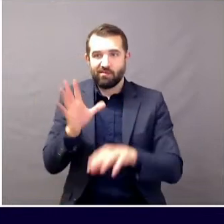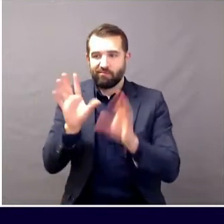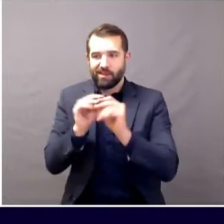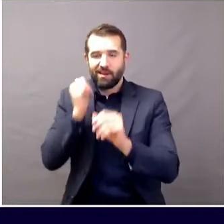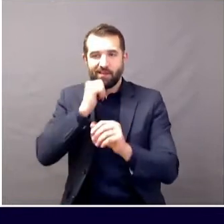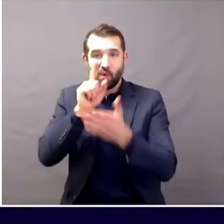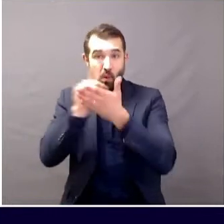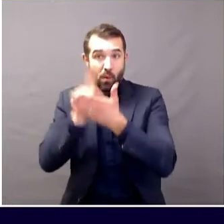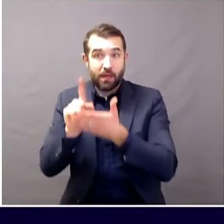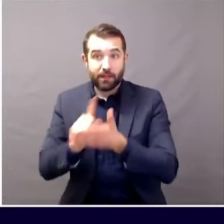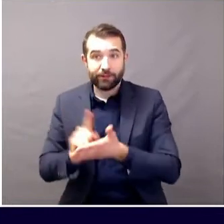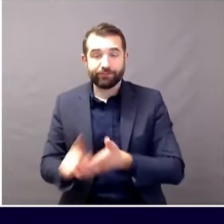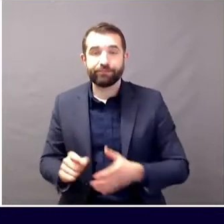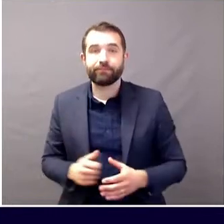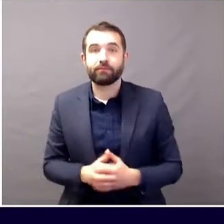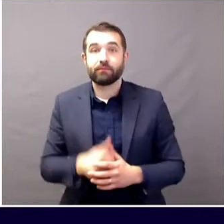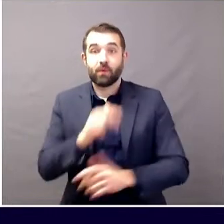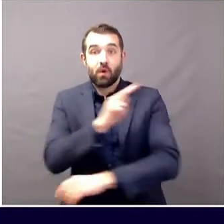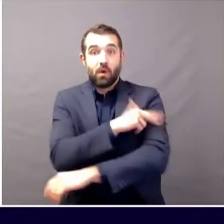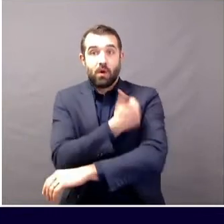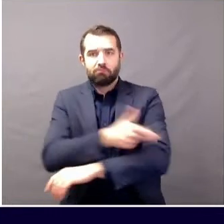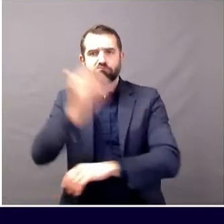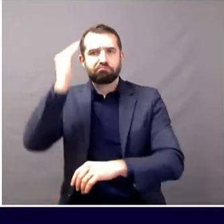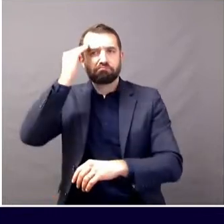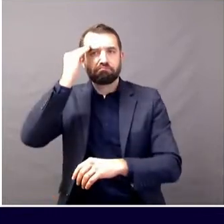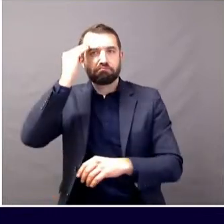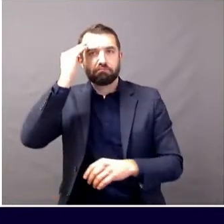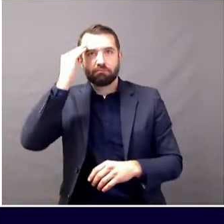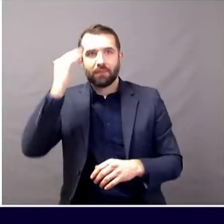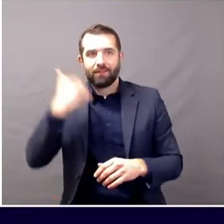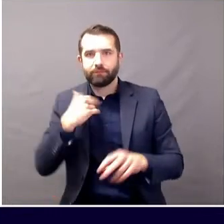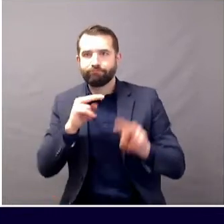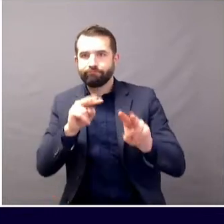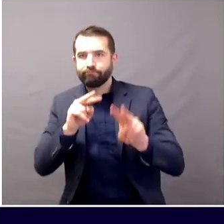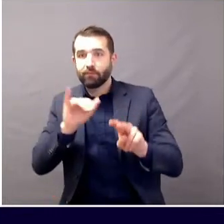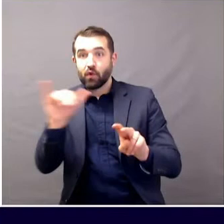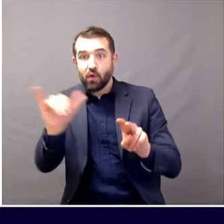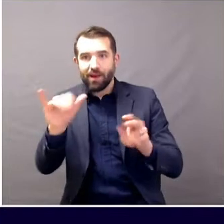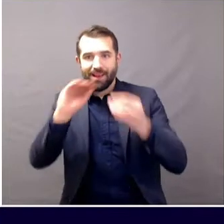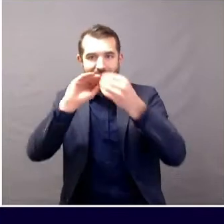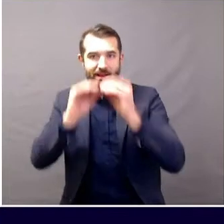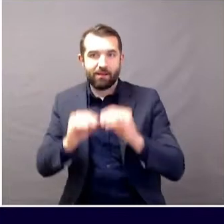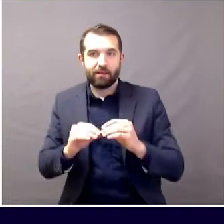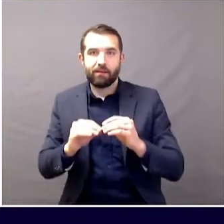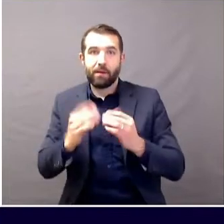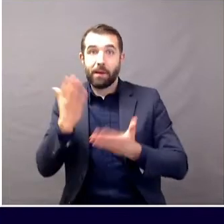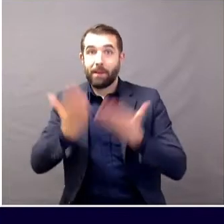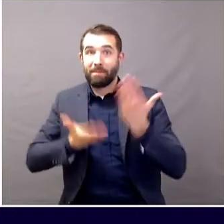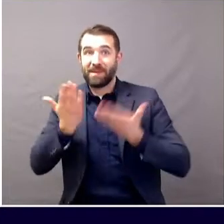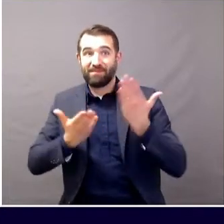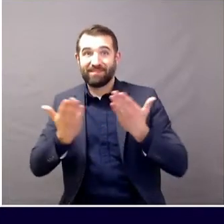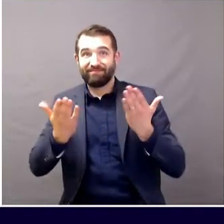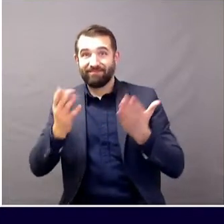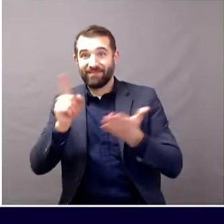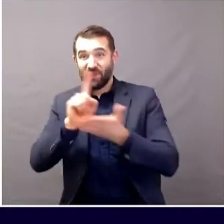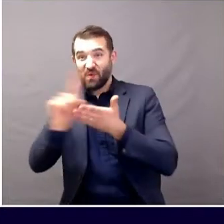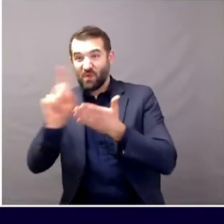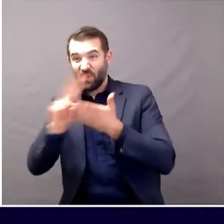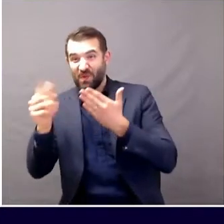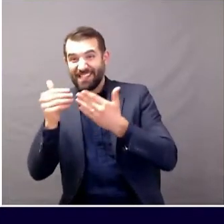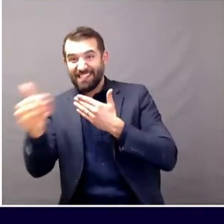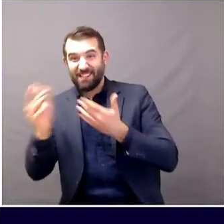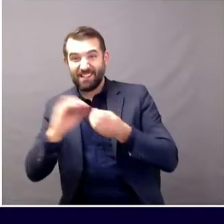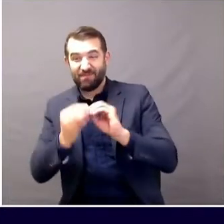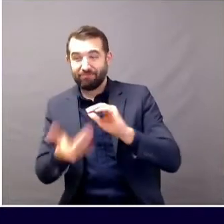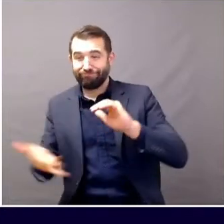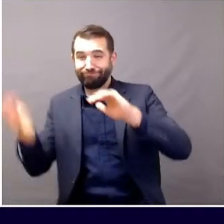the horizon that I've just talked about here. The possibility of gatherings leading to more cases, the possibility of more